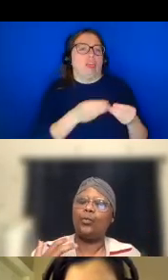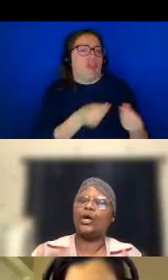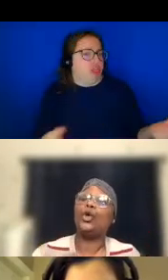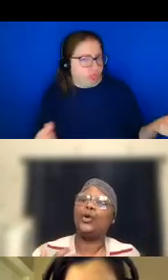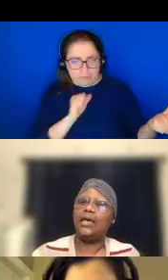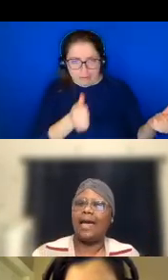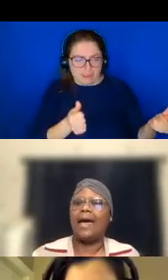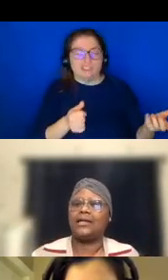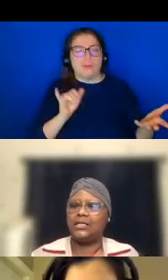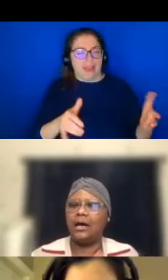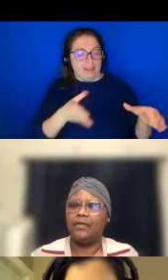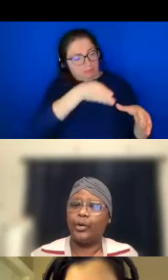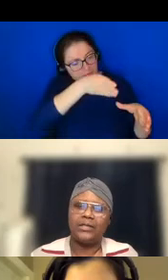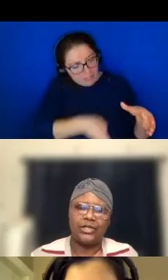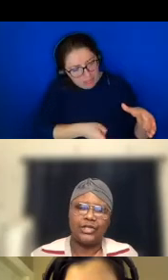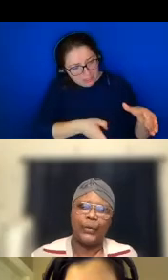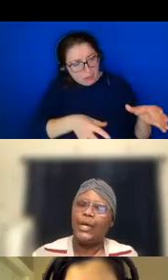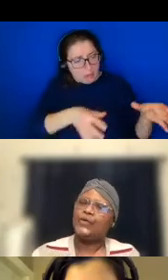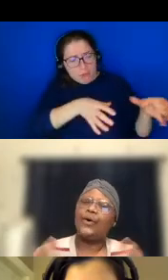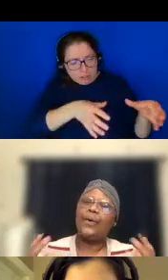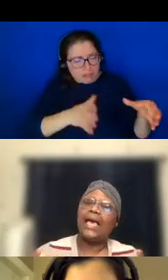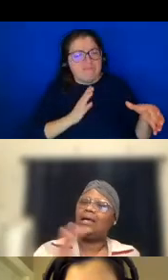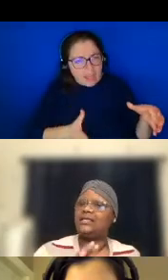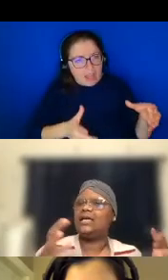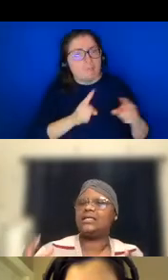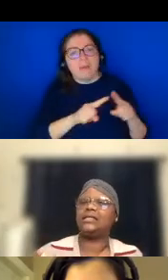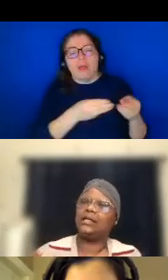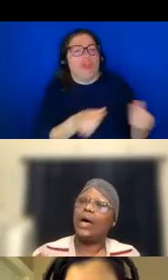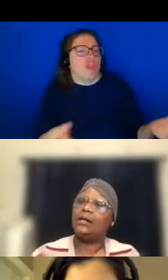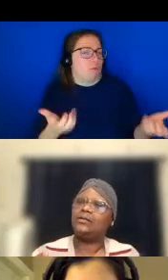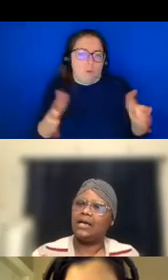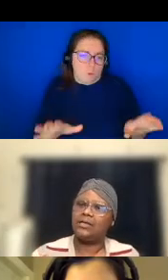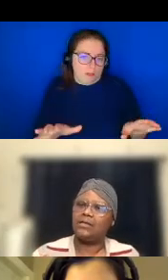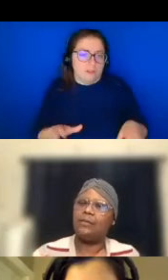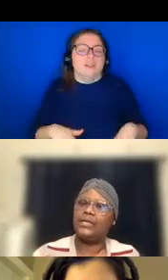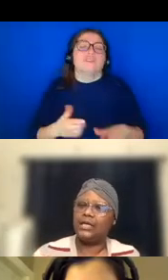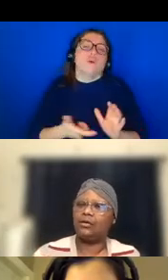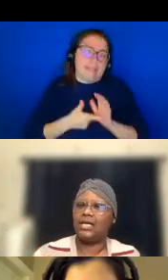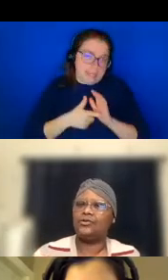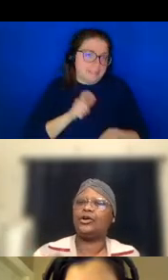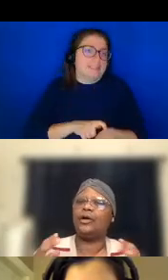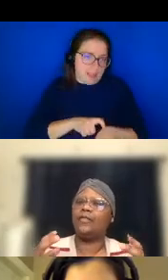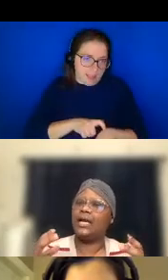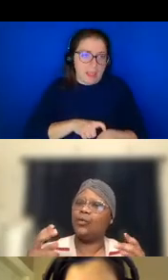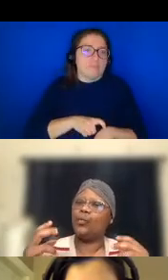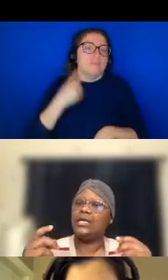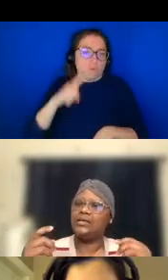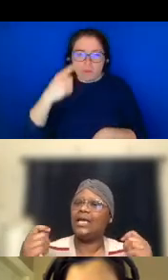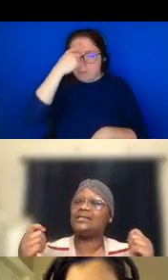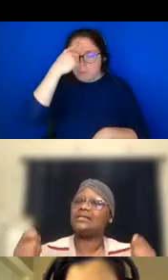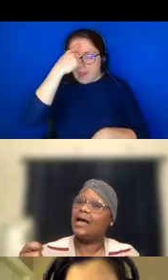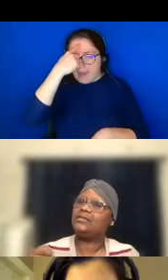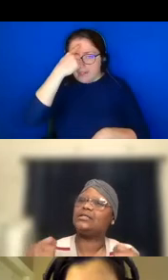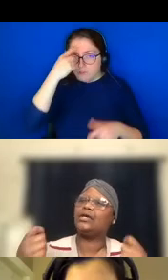when we're looking at the brain tissue. So again, it takes us a little while to get to that particular texture. And then we need to